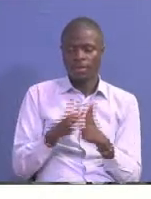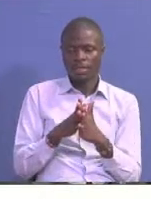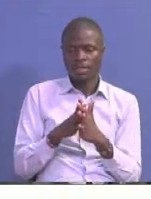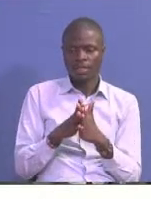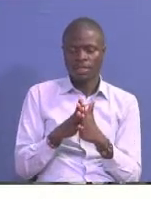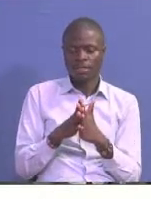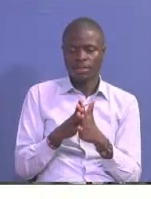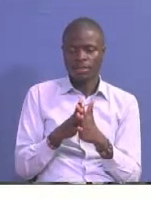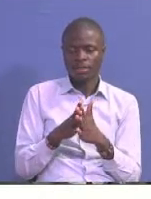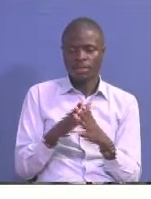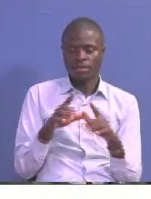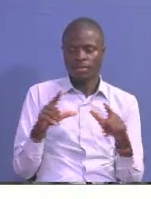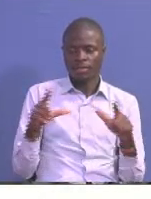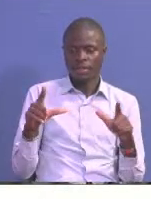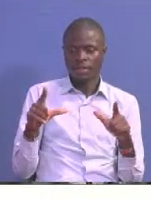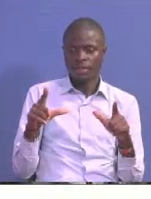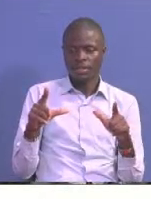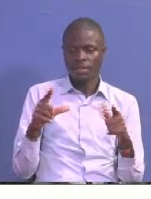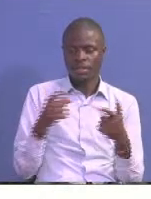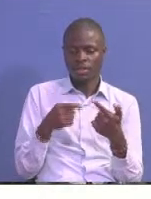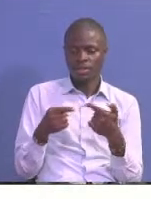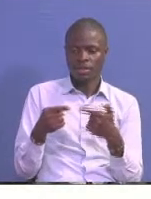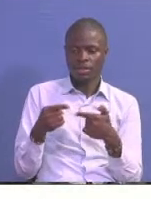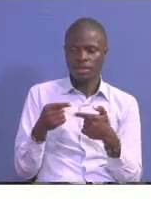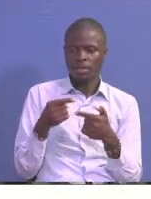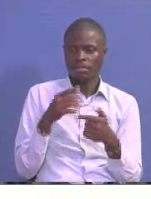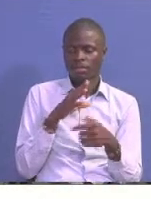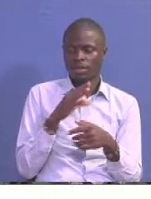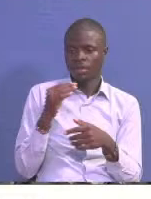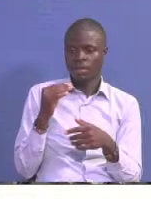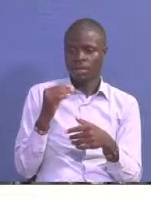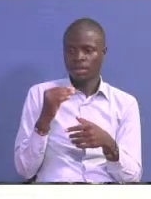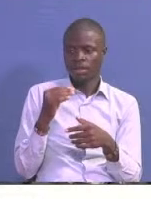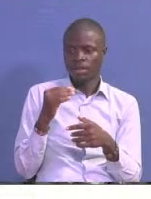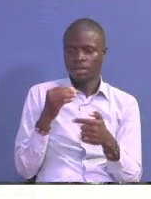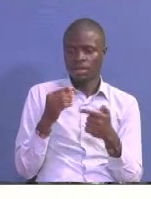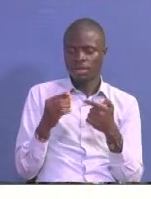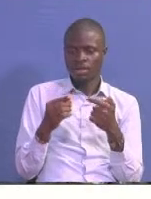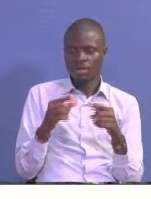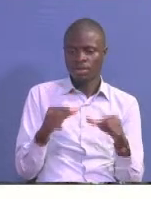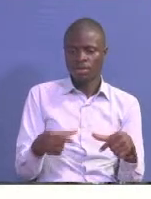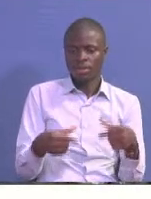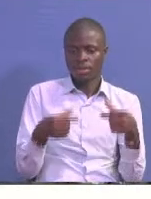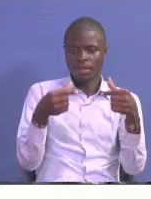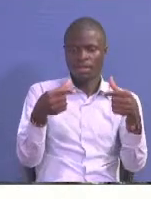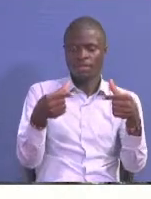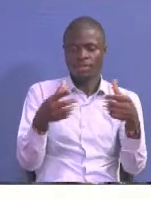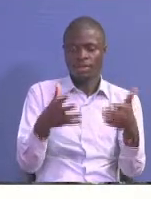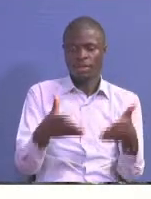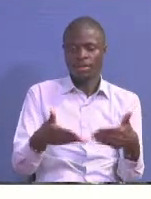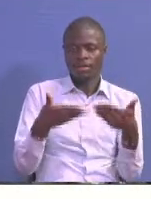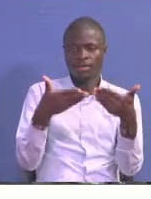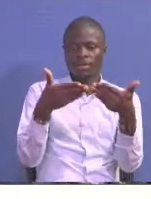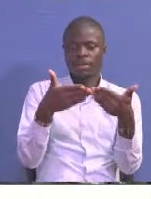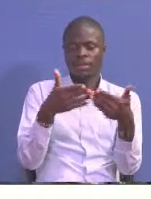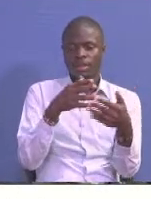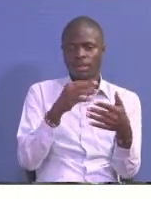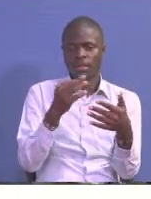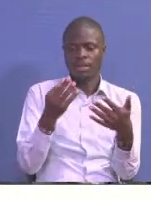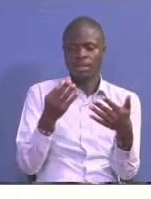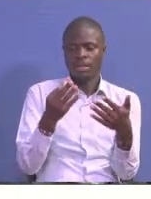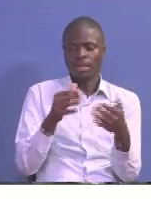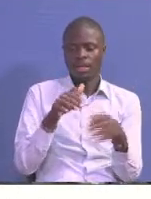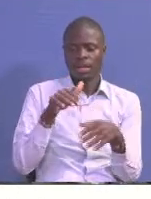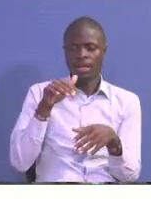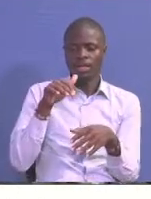and Foreign Languages to come and talk about the gift presentation, and humbly